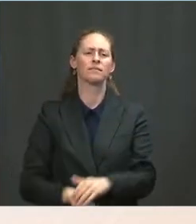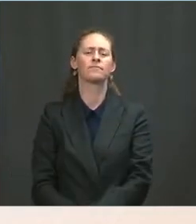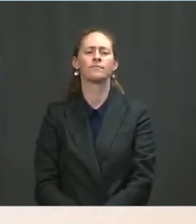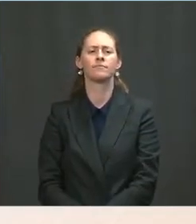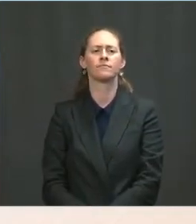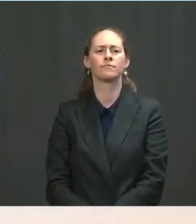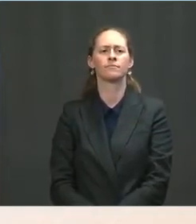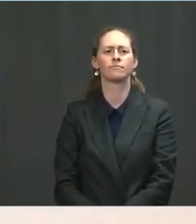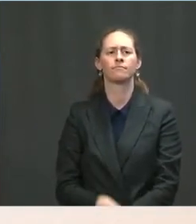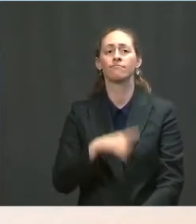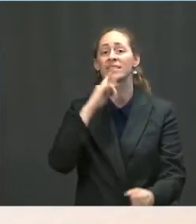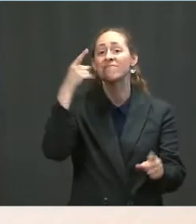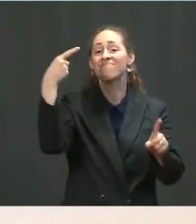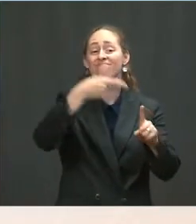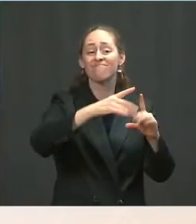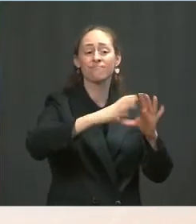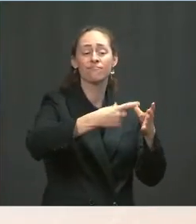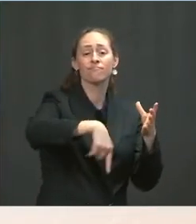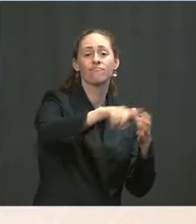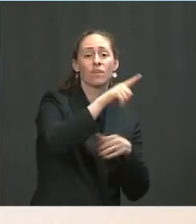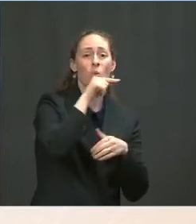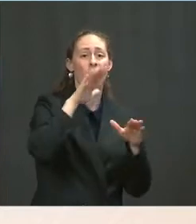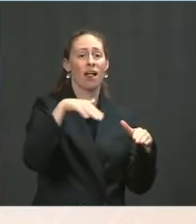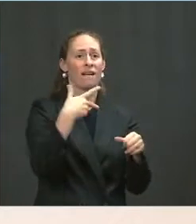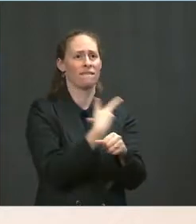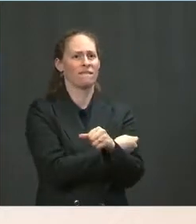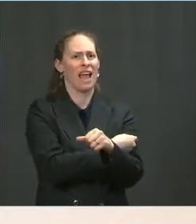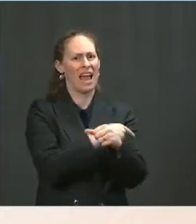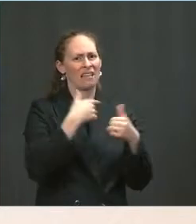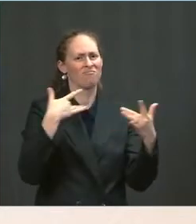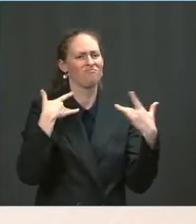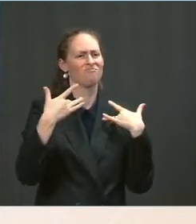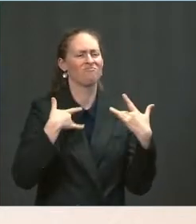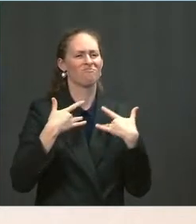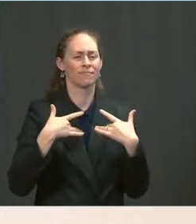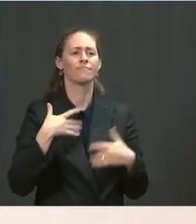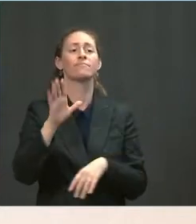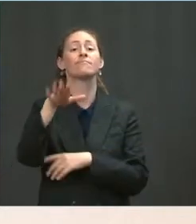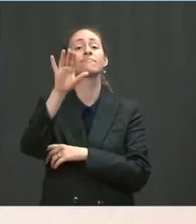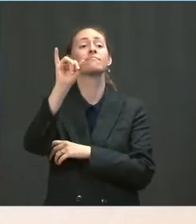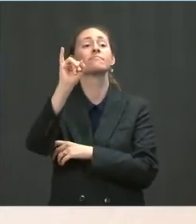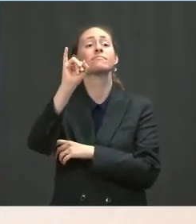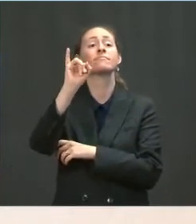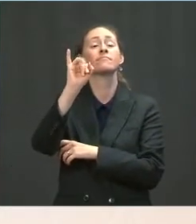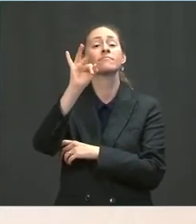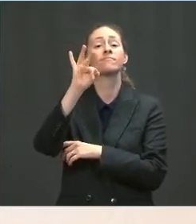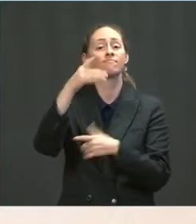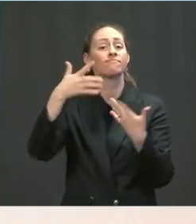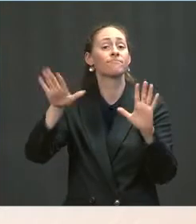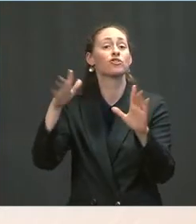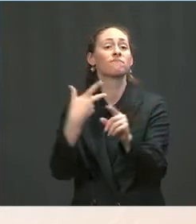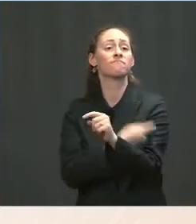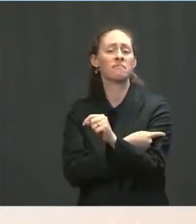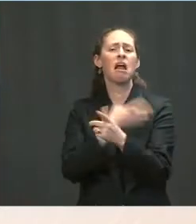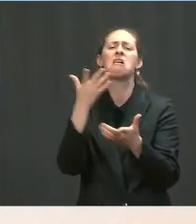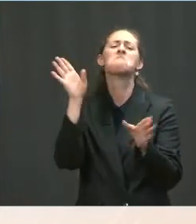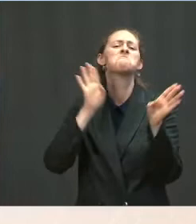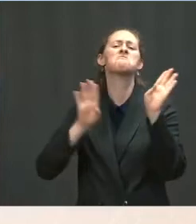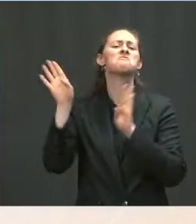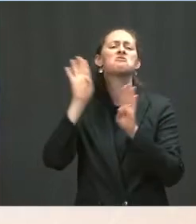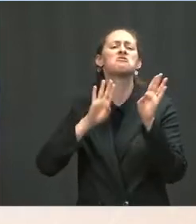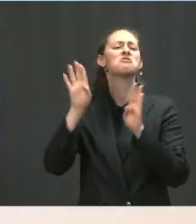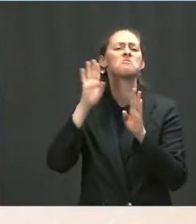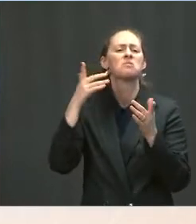quote, risk of infection is reduced threefold in the vaccinated population." And so President Biden